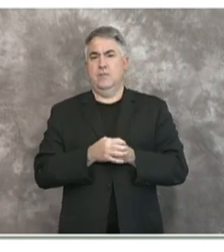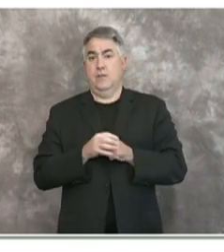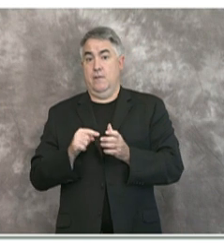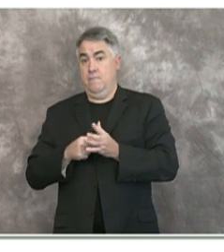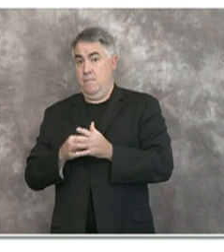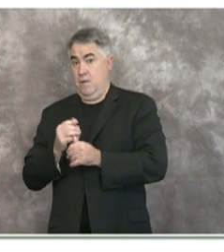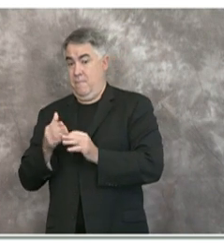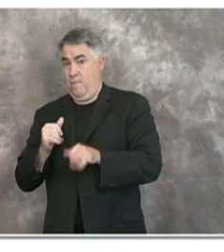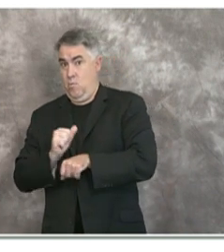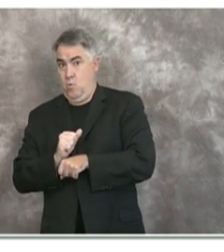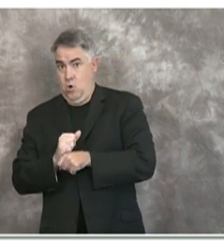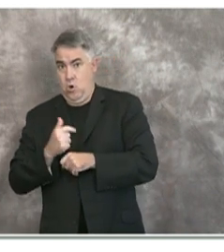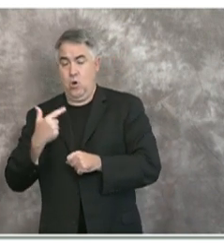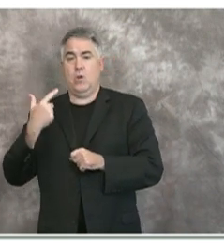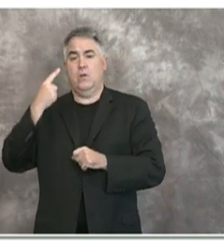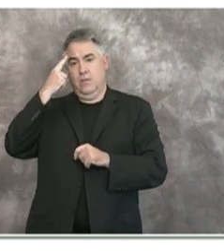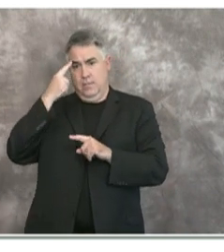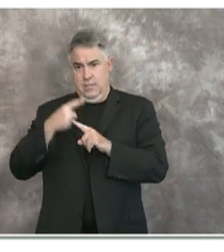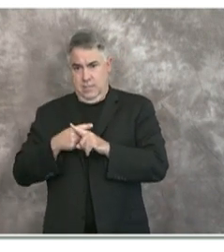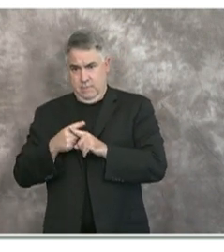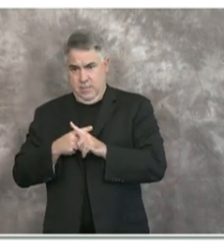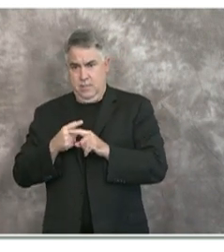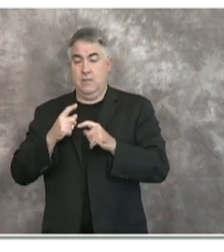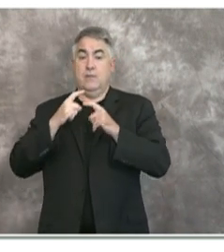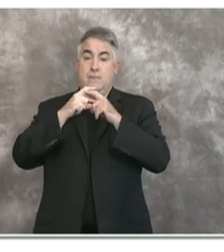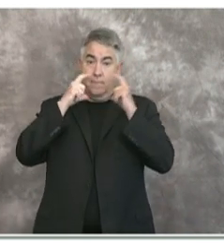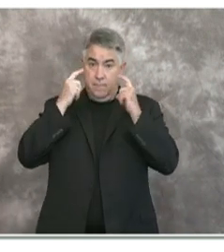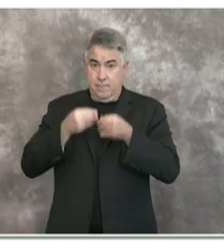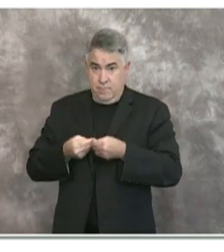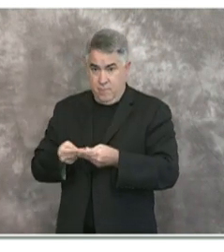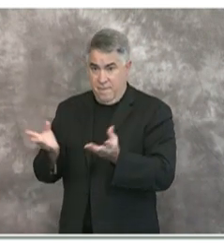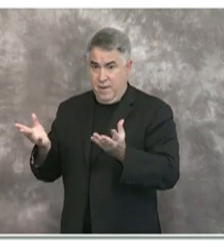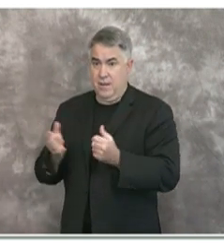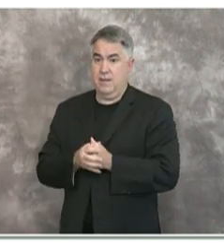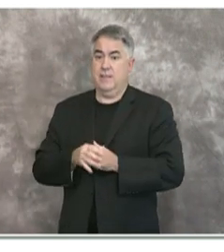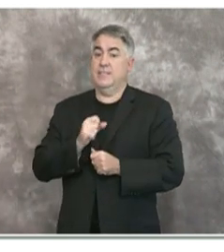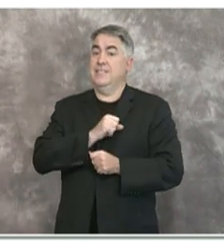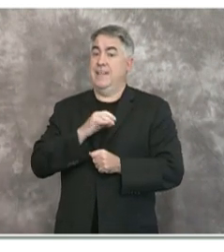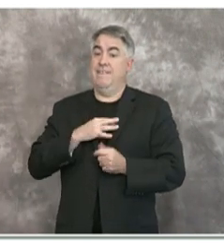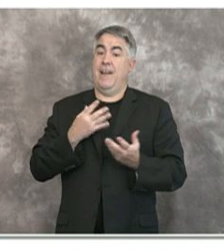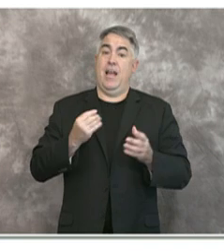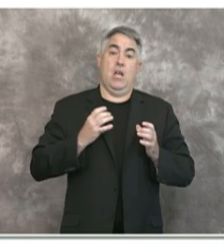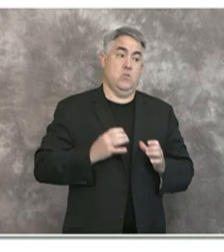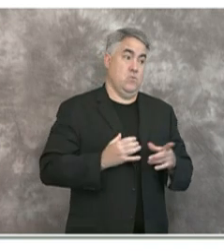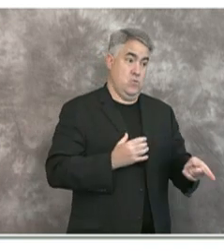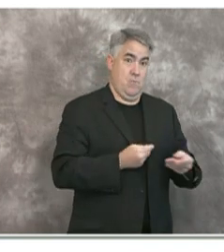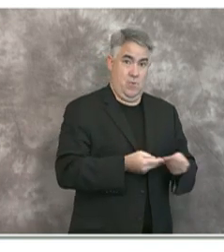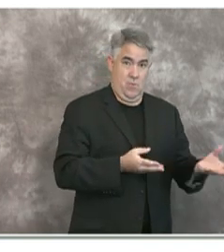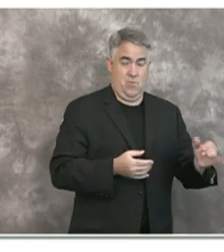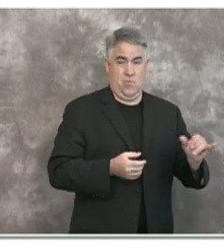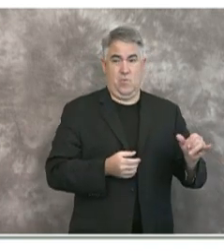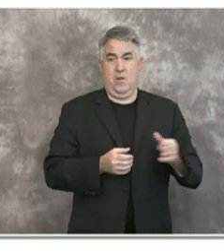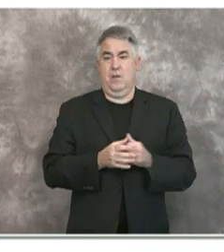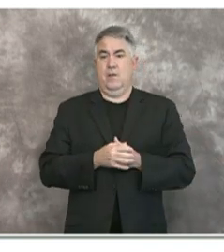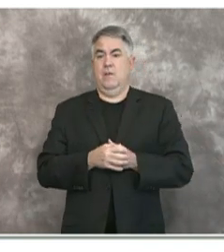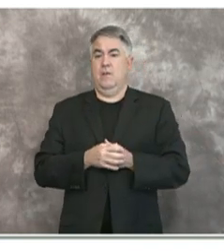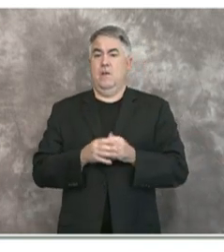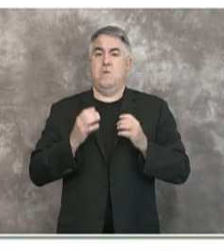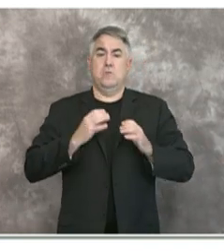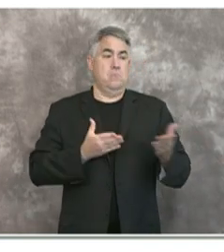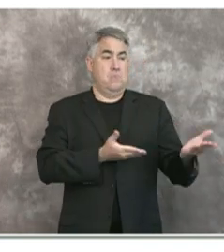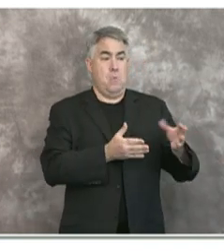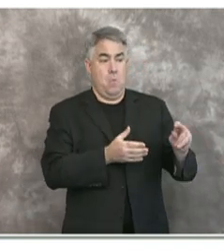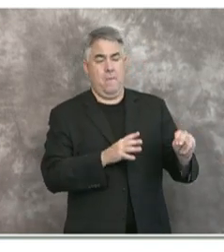shifts, providing face coverings for staff and customers. Customers can feel free to bring their own, but if they do not, you need to have them on hand